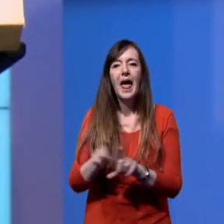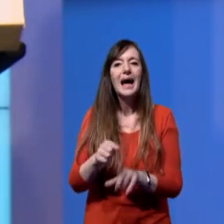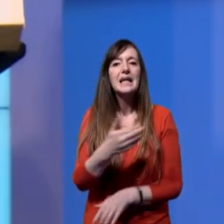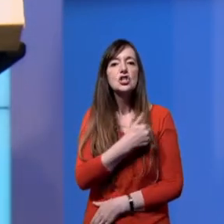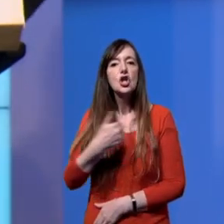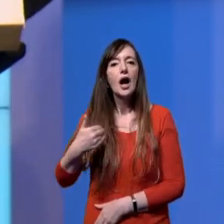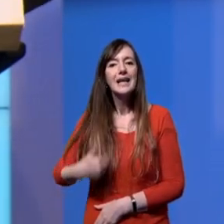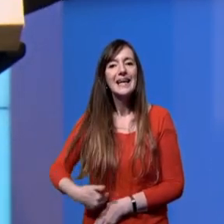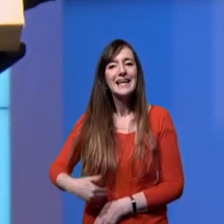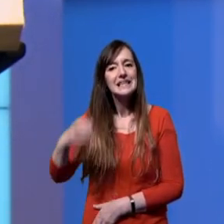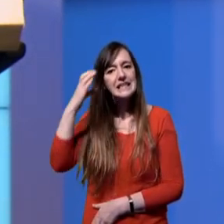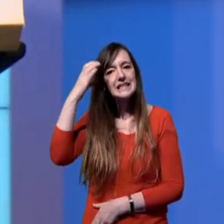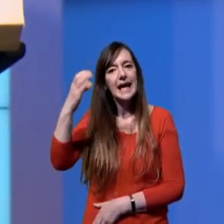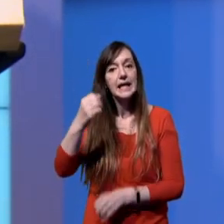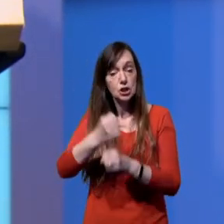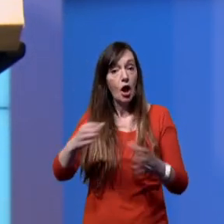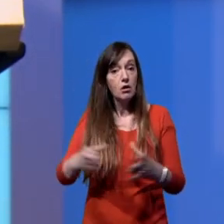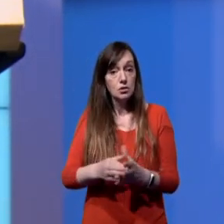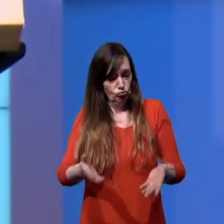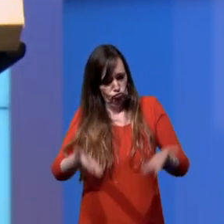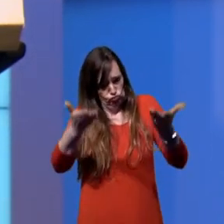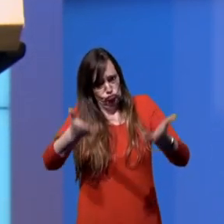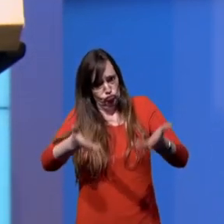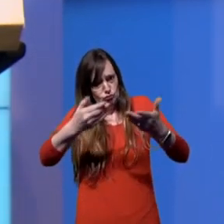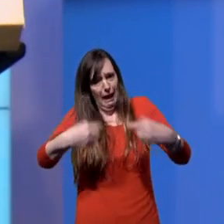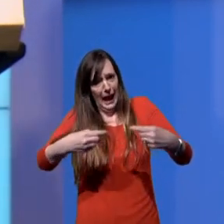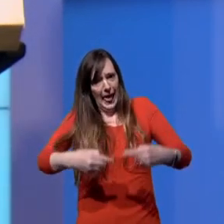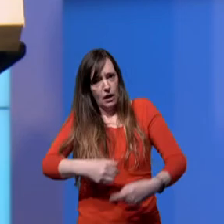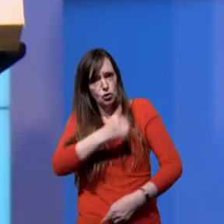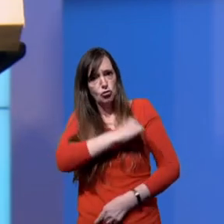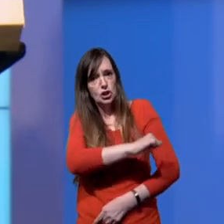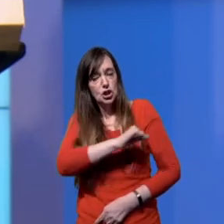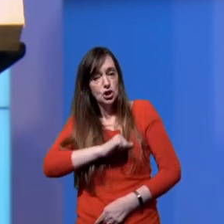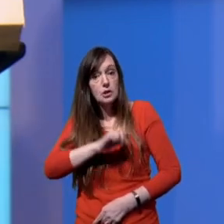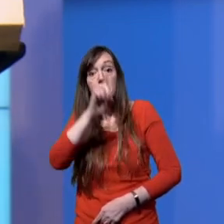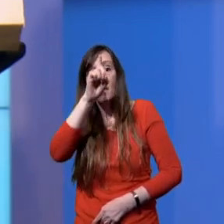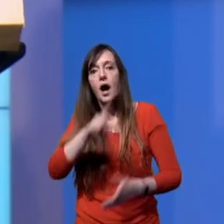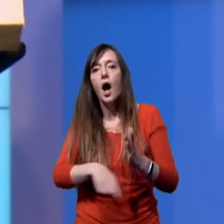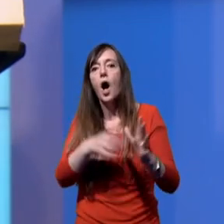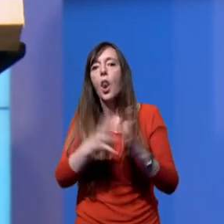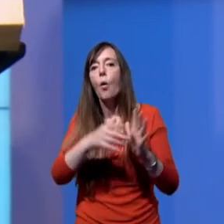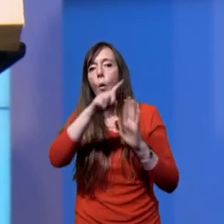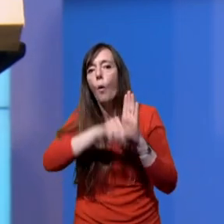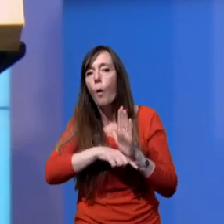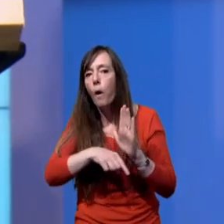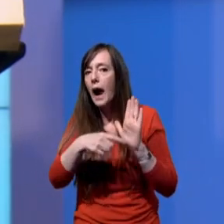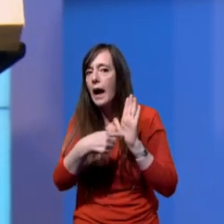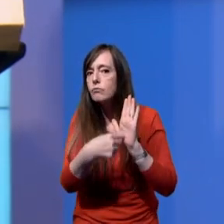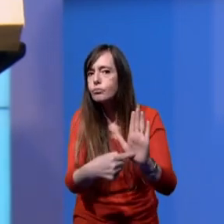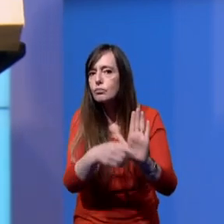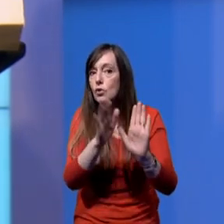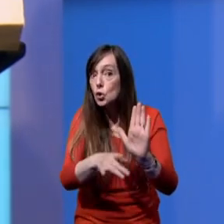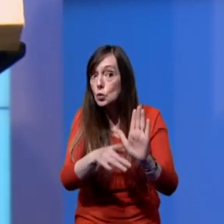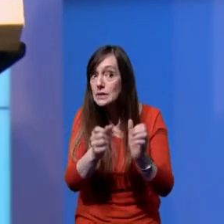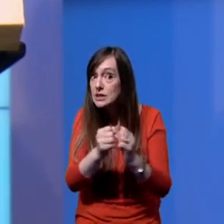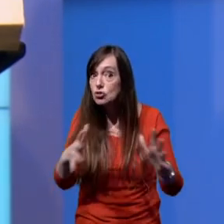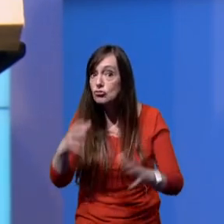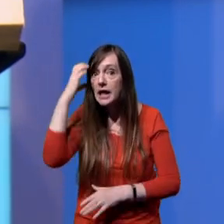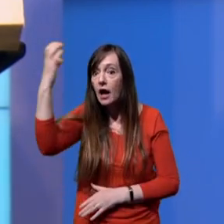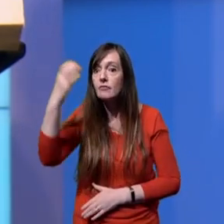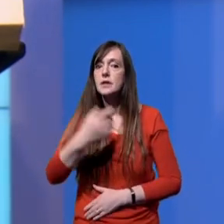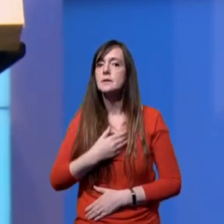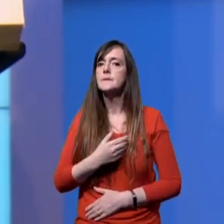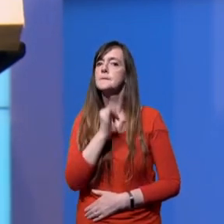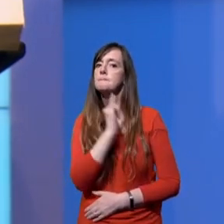state church. Well, you can be a believer, of course you can, but as soon as you disagree with what the government says, well, then we will distance ourselves from